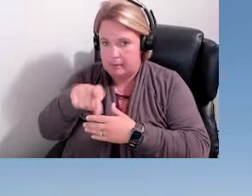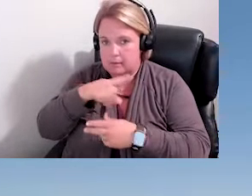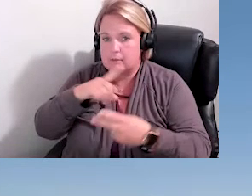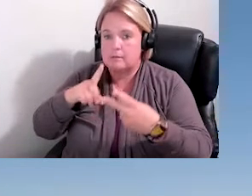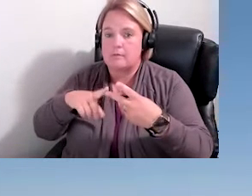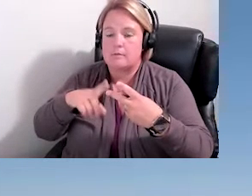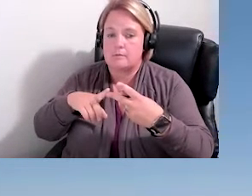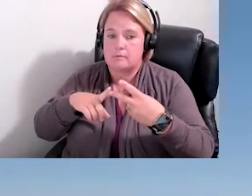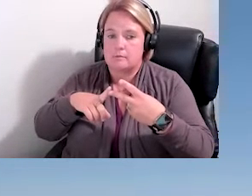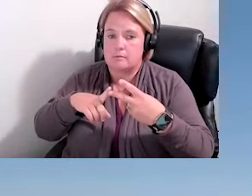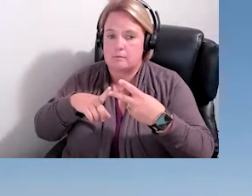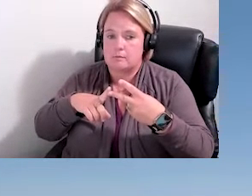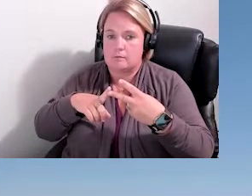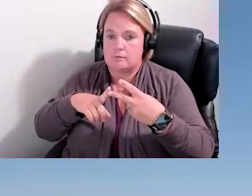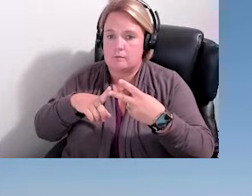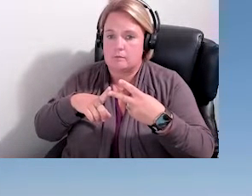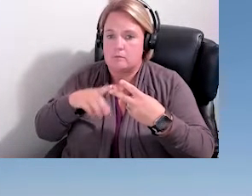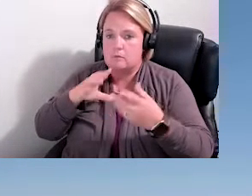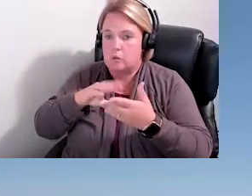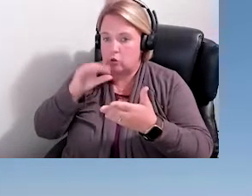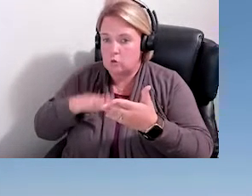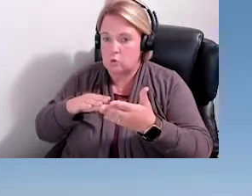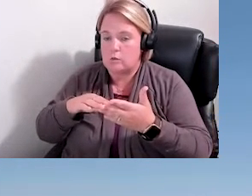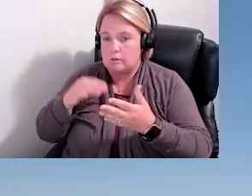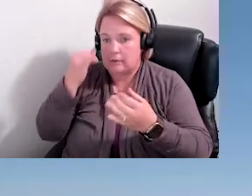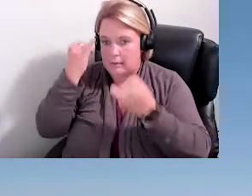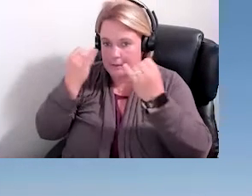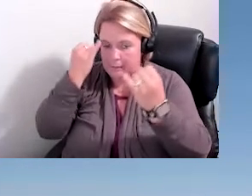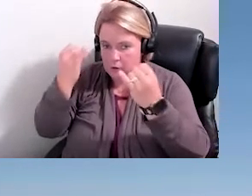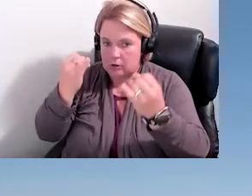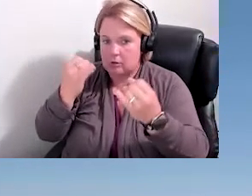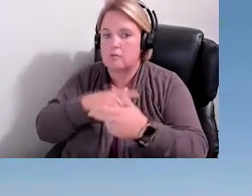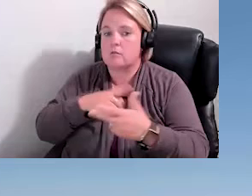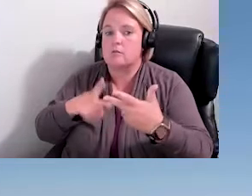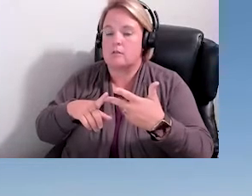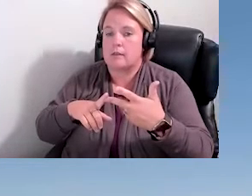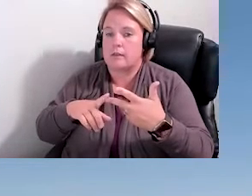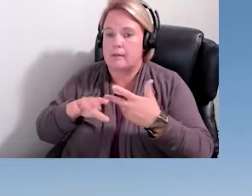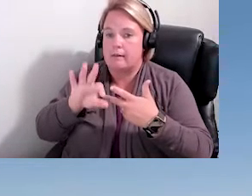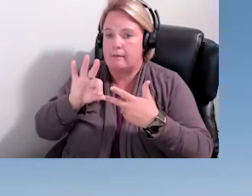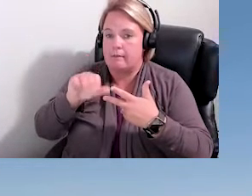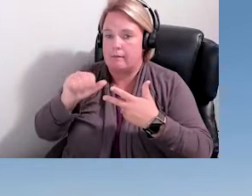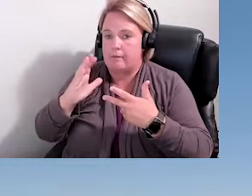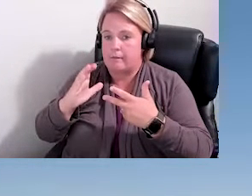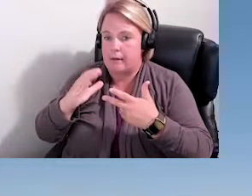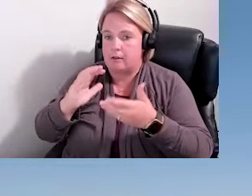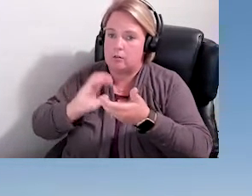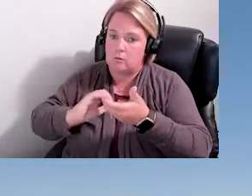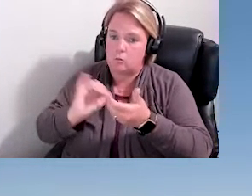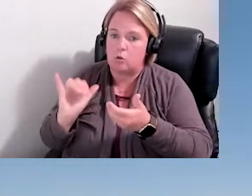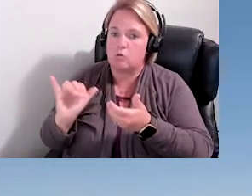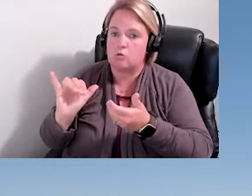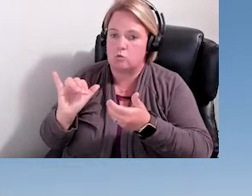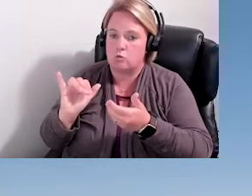two, getting input from students if we can, along with our faculty partners and our counseling partners to